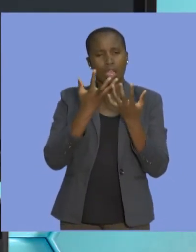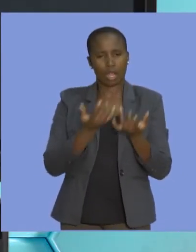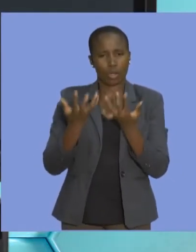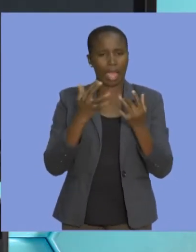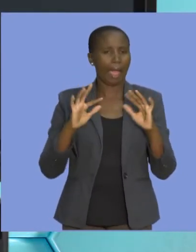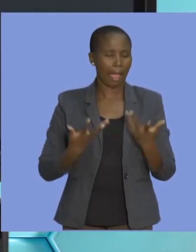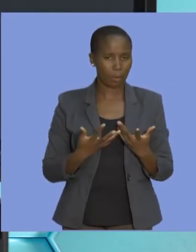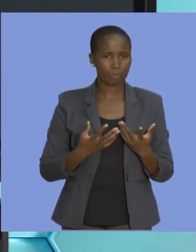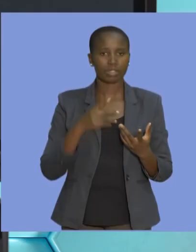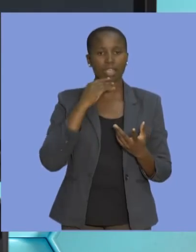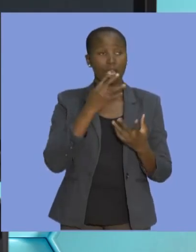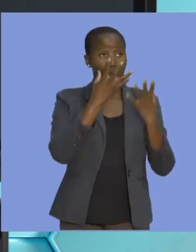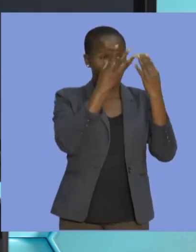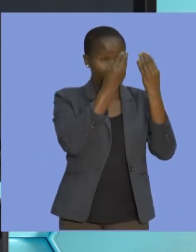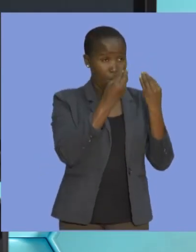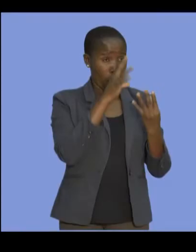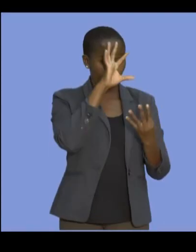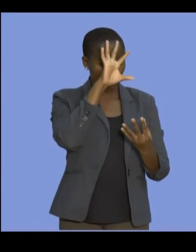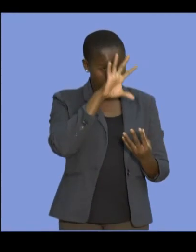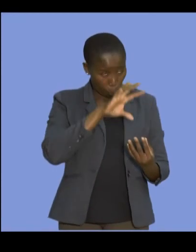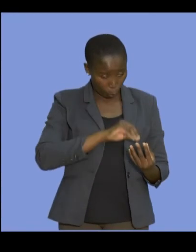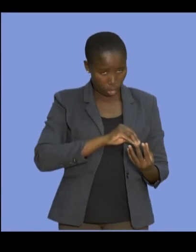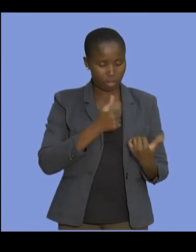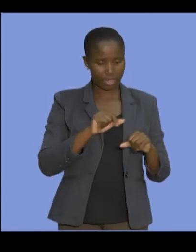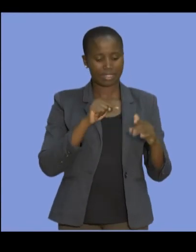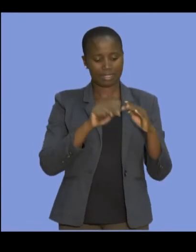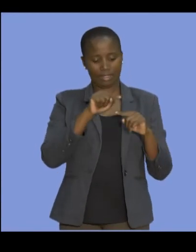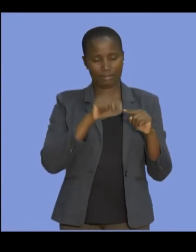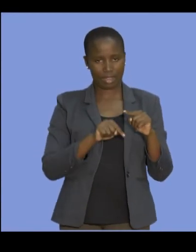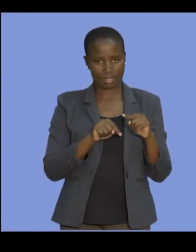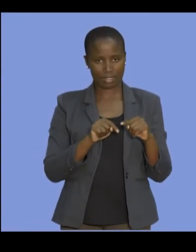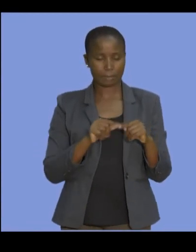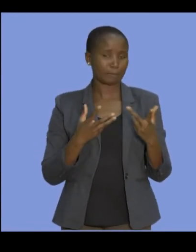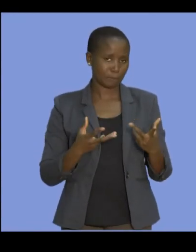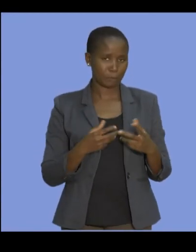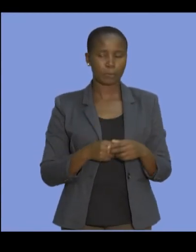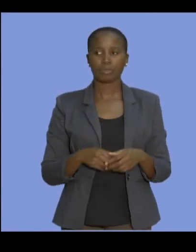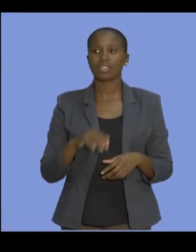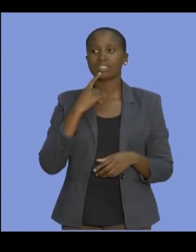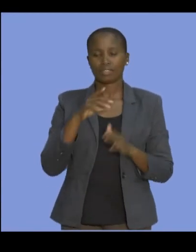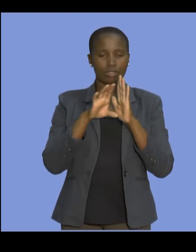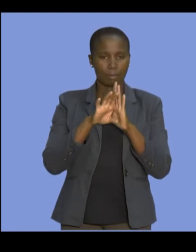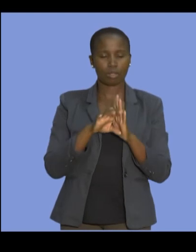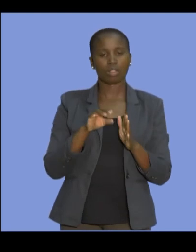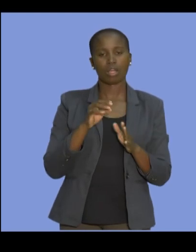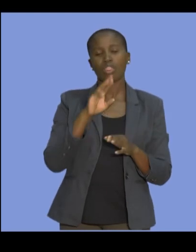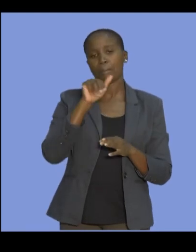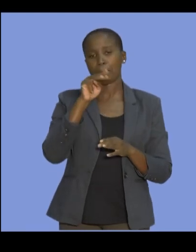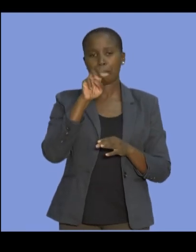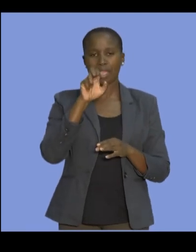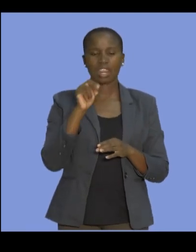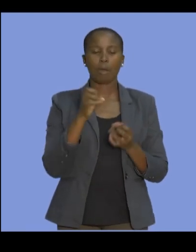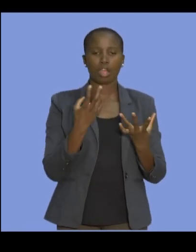the number divided by how many numbers are there. So the mean is 21. Are we